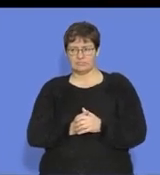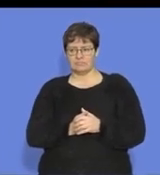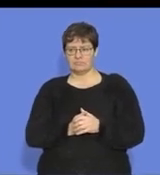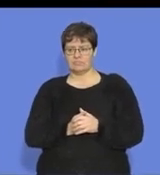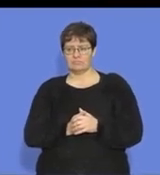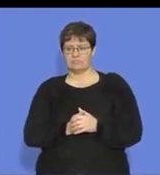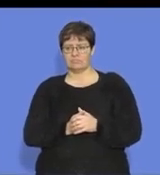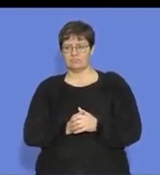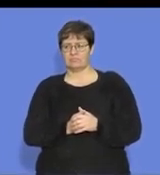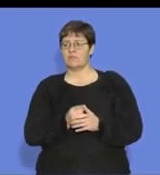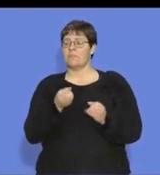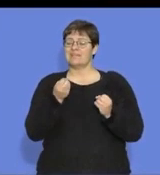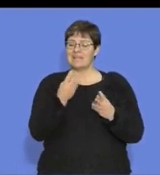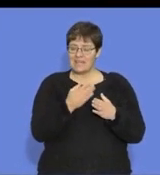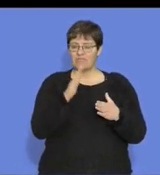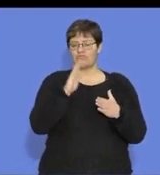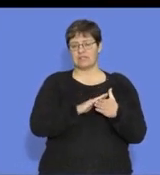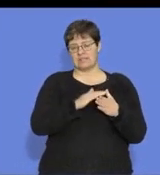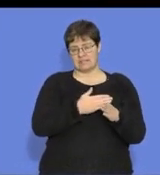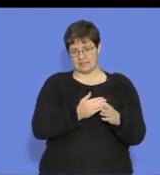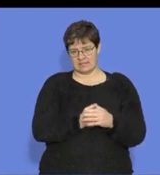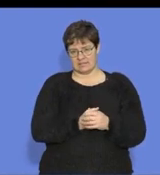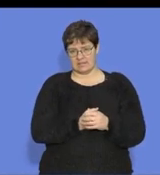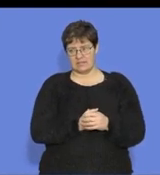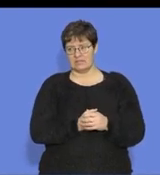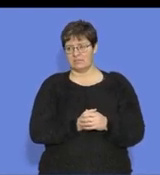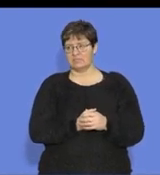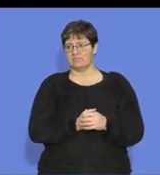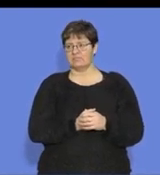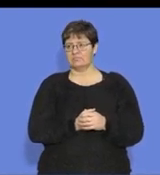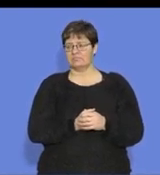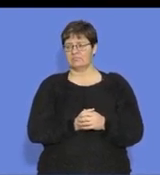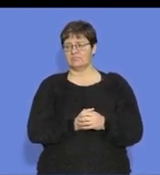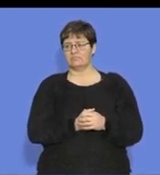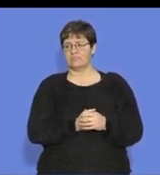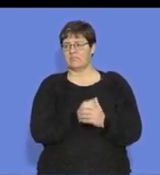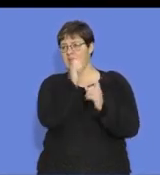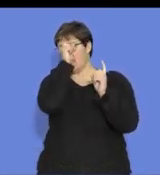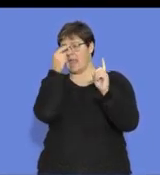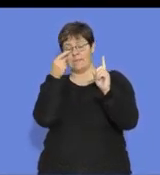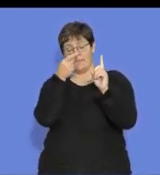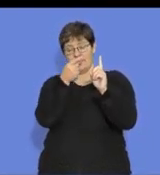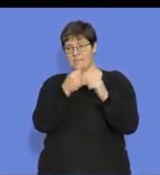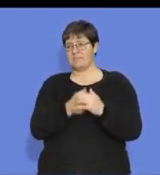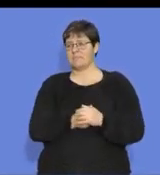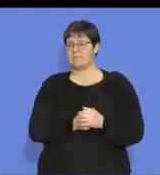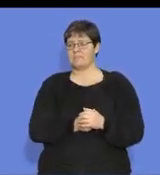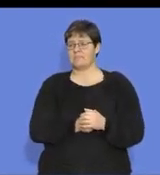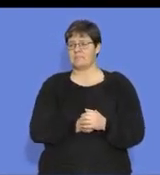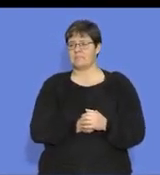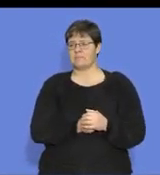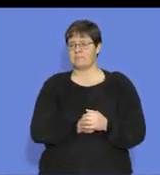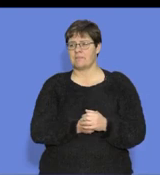And give a reason for your answer. So let's look at the aim. So in the